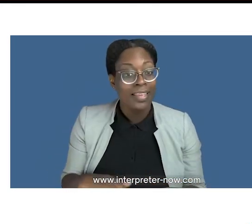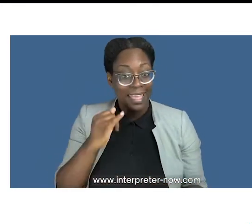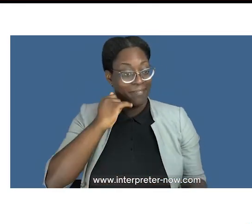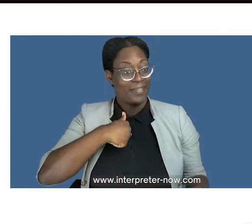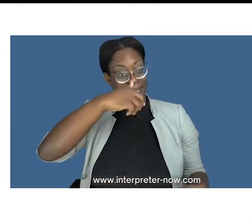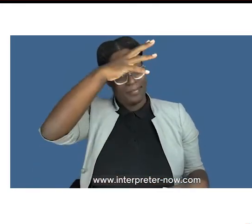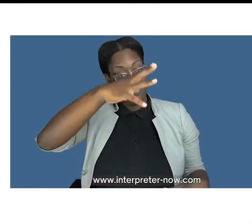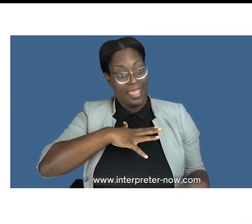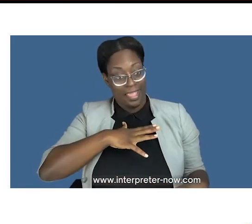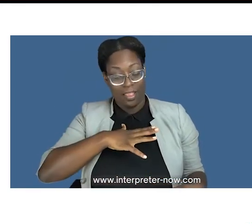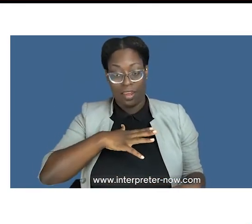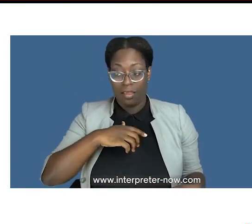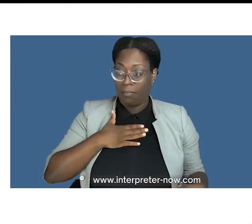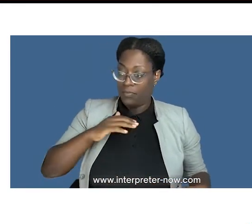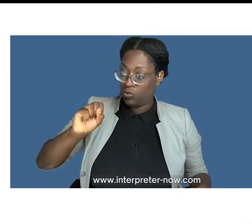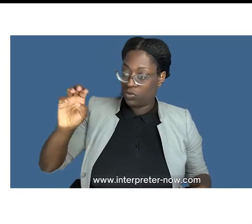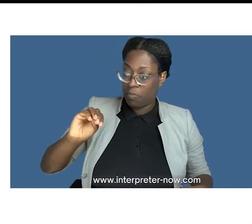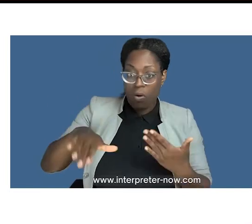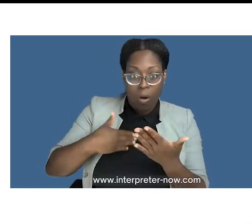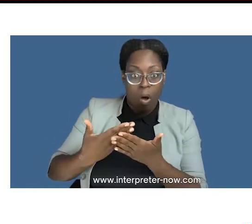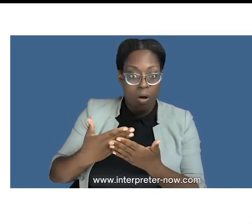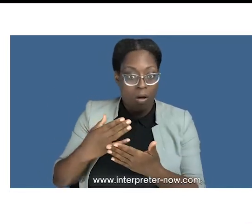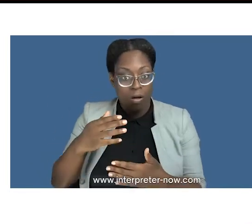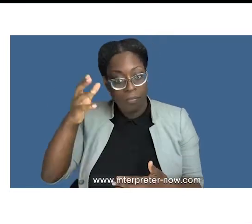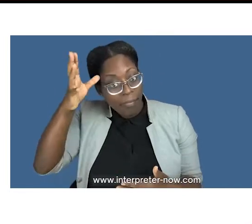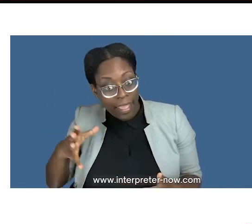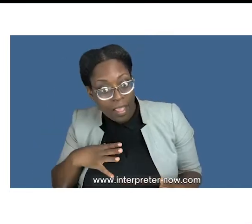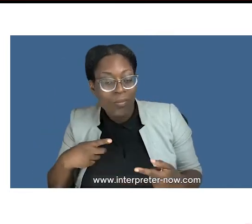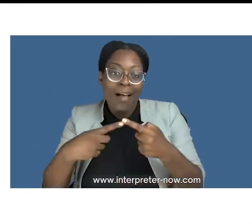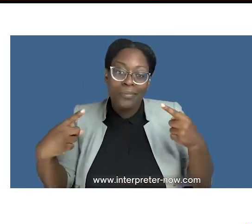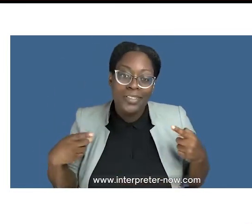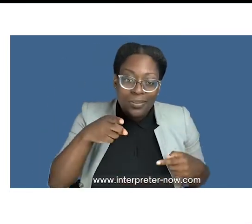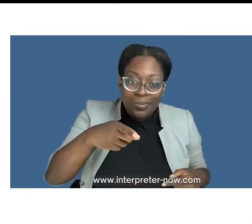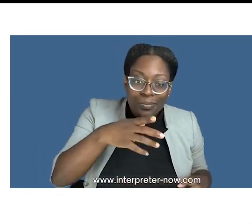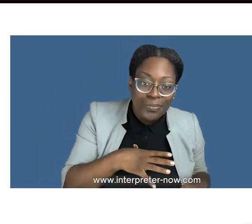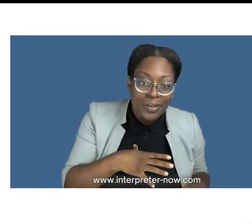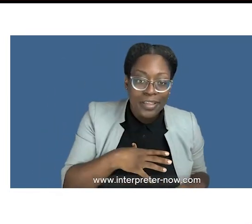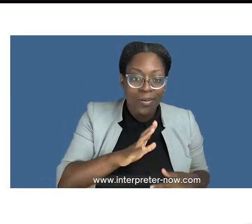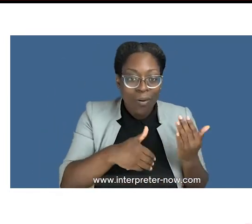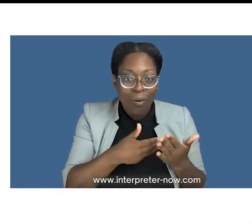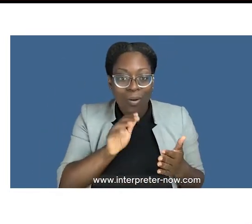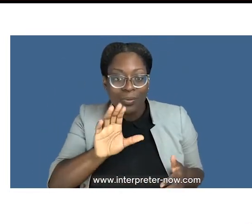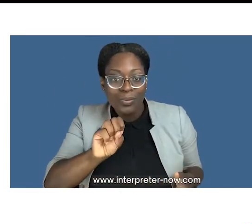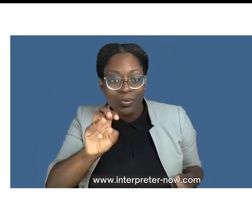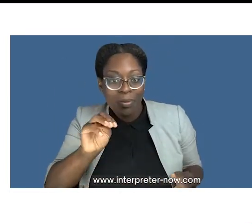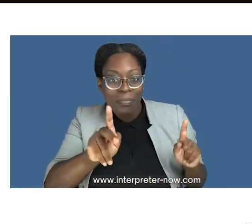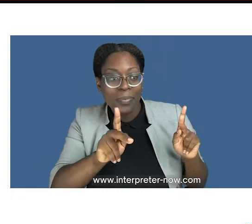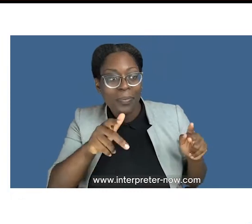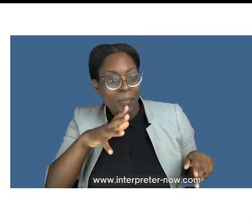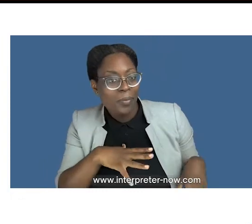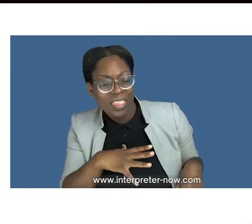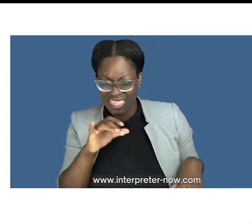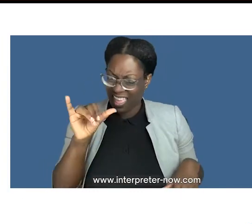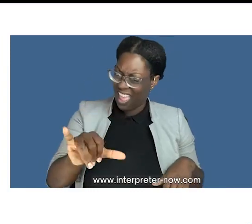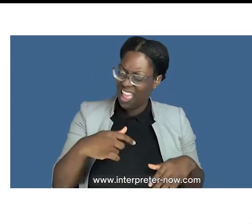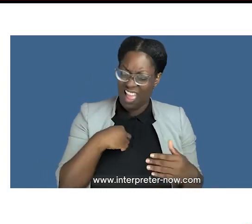you following only men, only people that identified as women or as men? And I think that really made